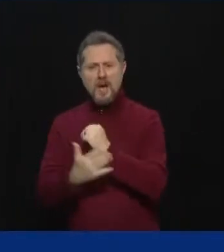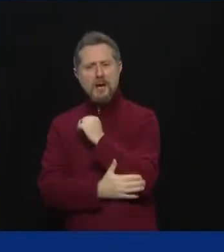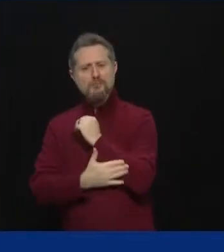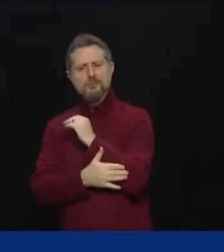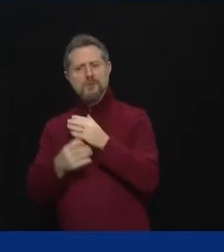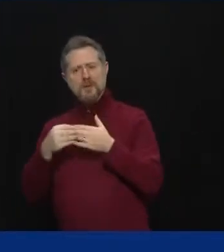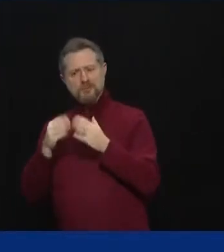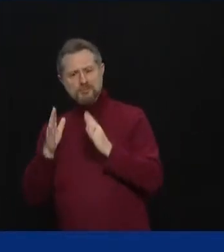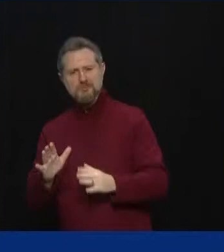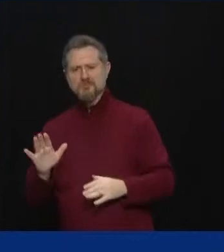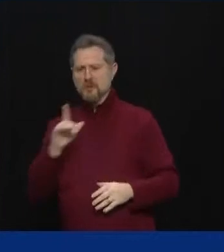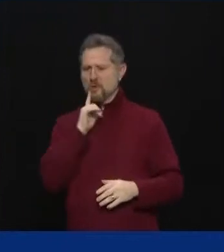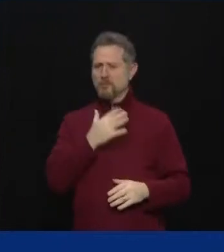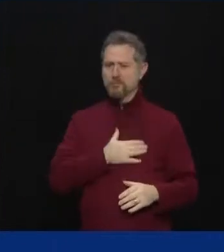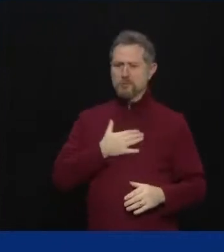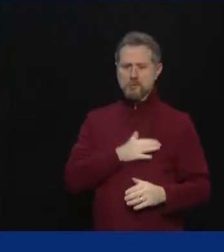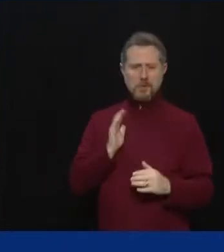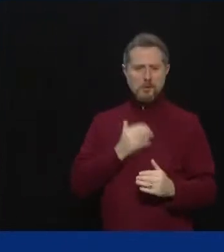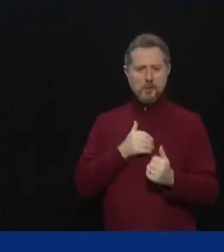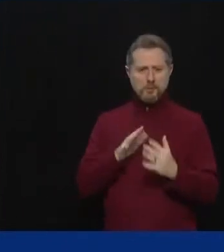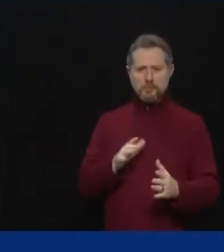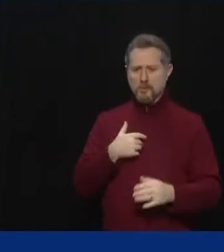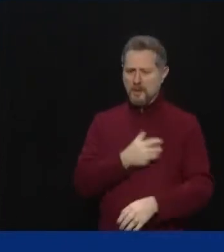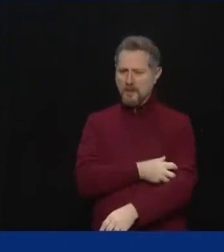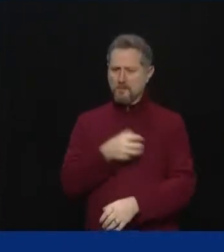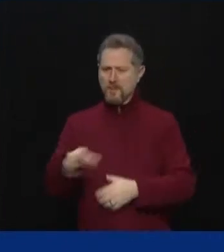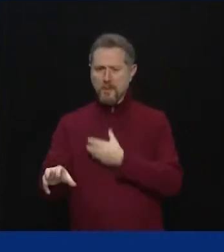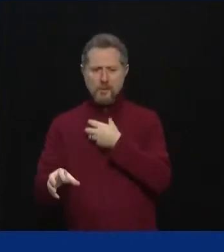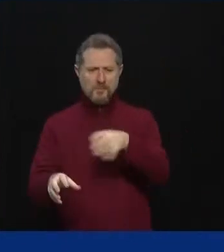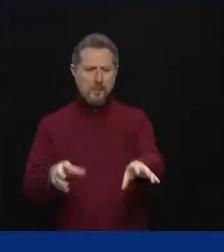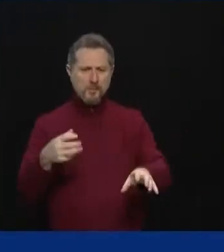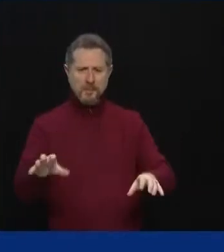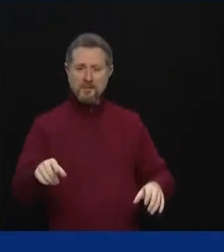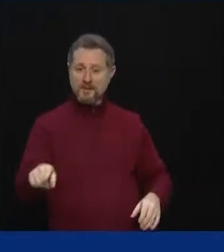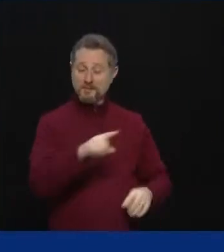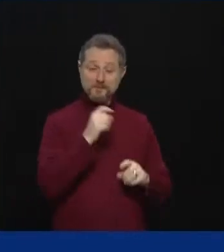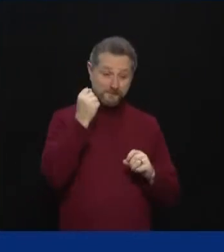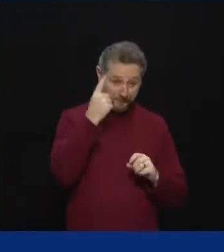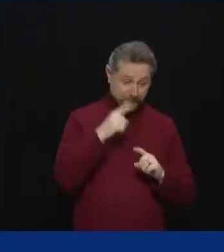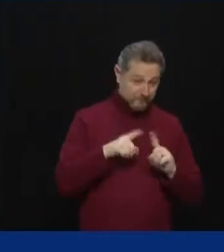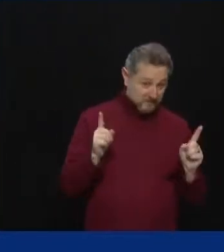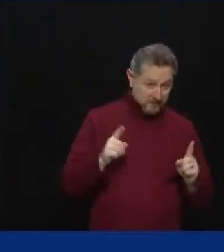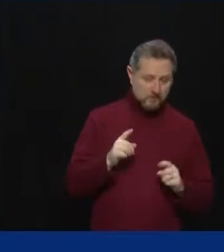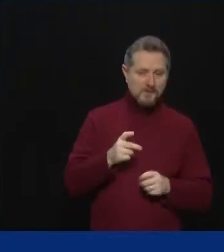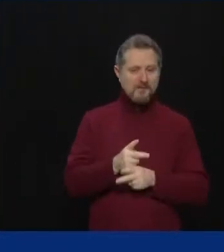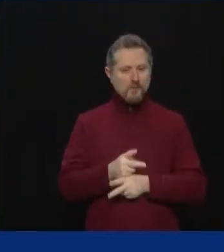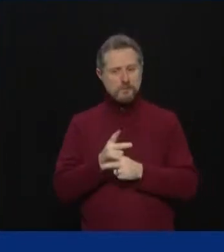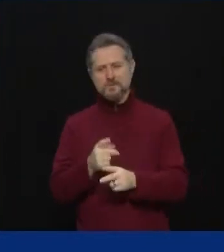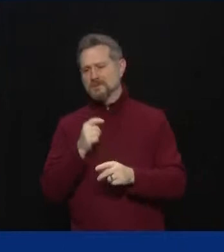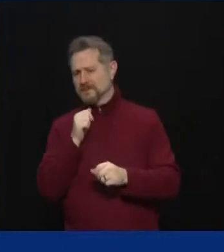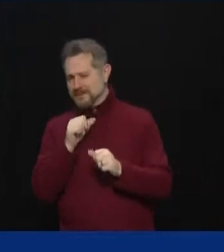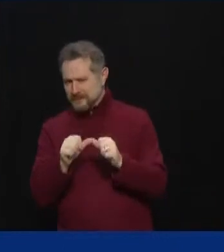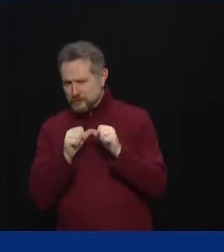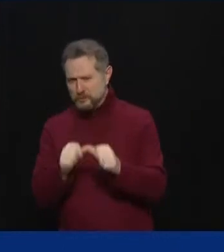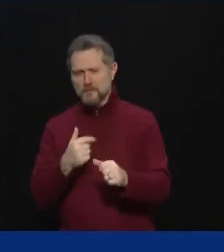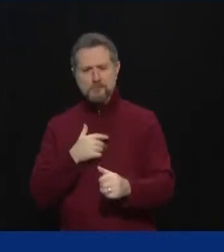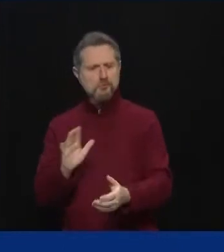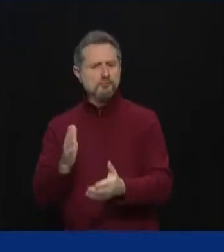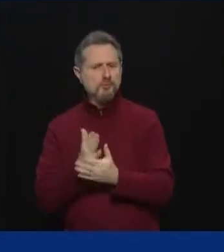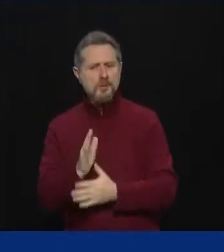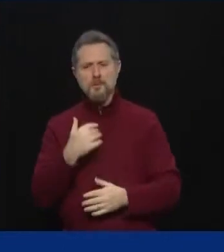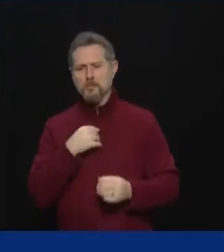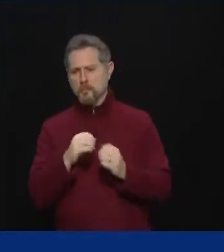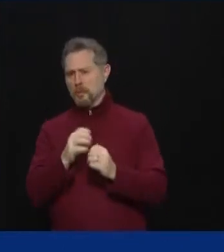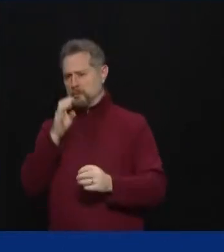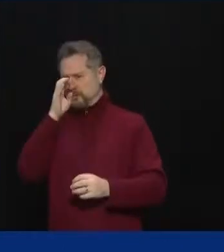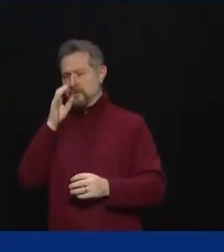approach, which is to empower them. But I've always said I will continue to reserve the right to take other steps if necessary, and